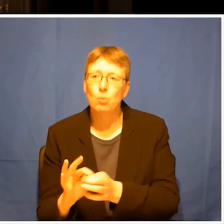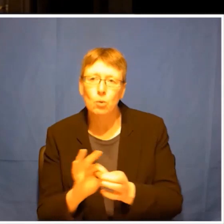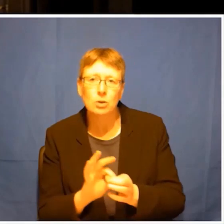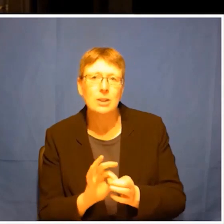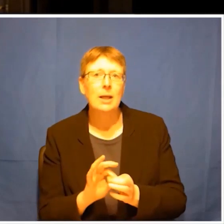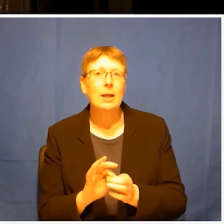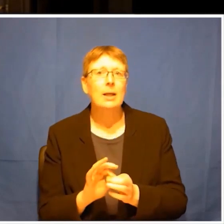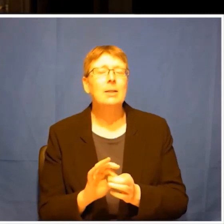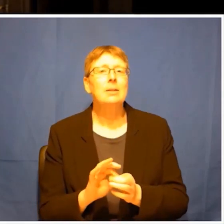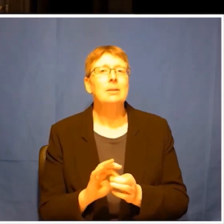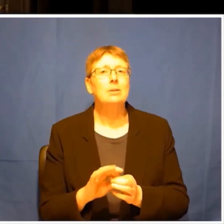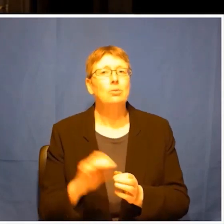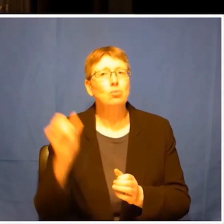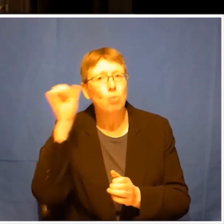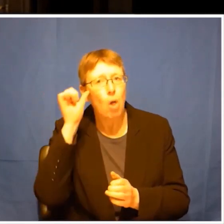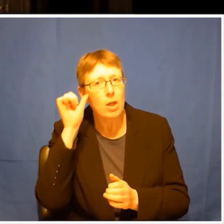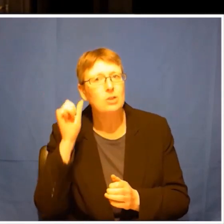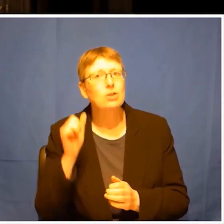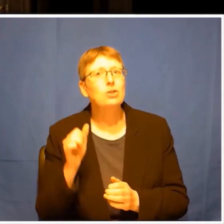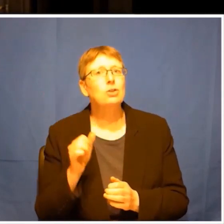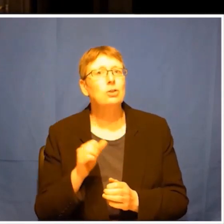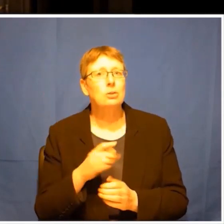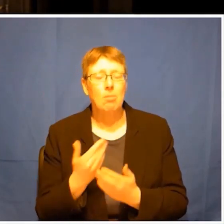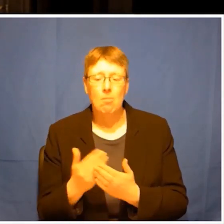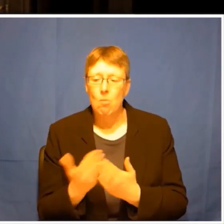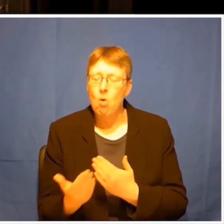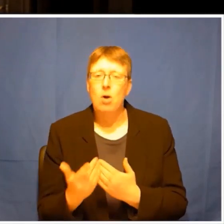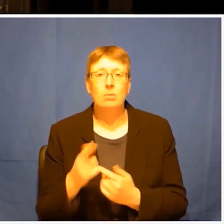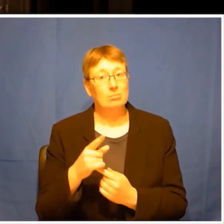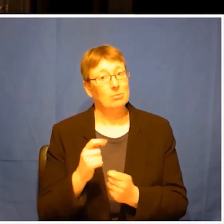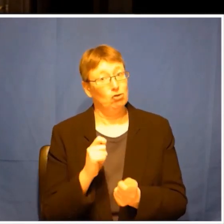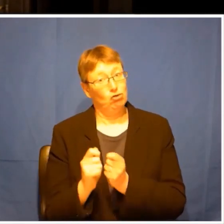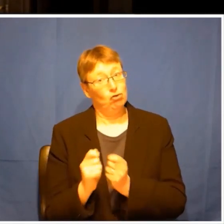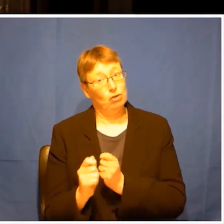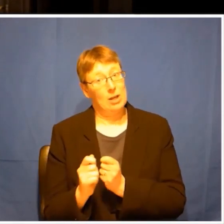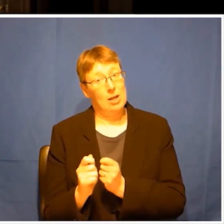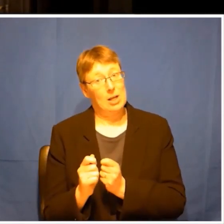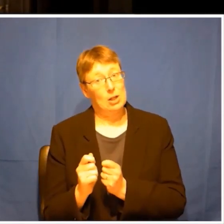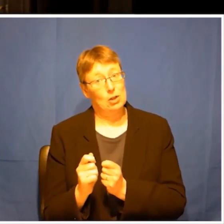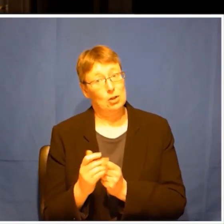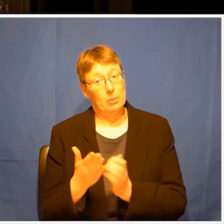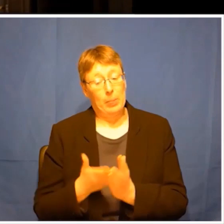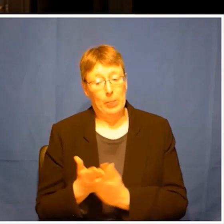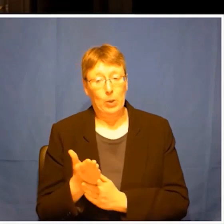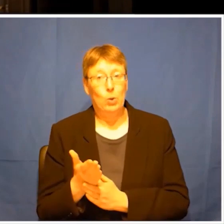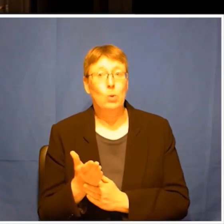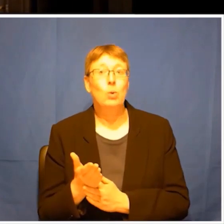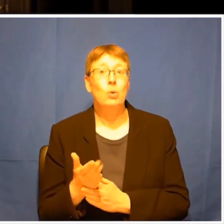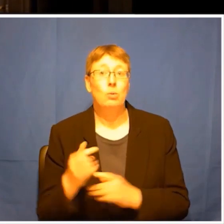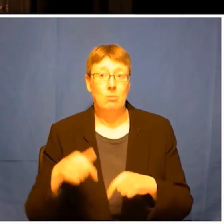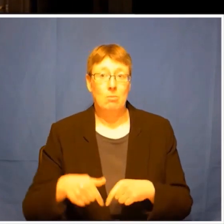experiences. You have changed in the time that you've been here, and I would bet you've changed for the better.